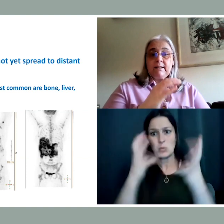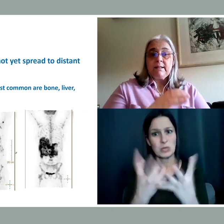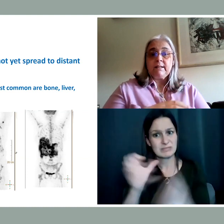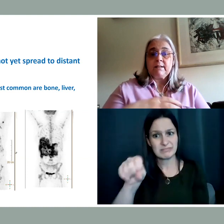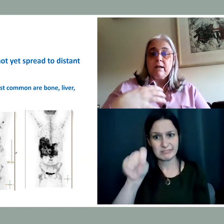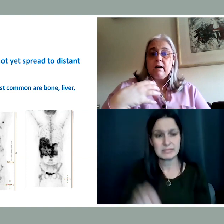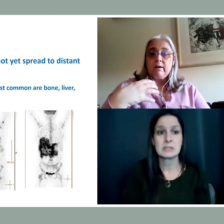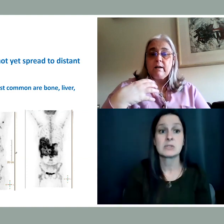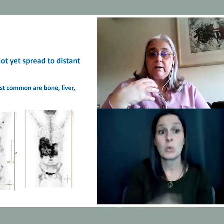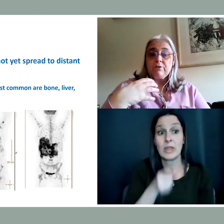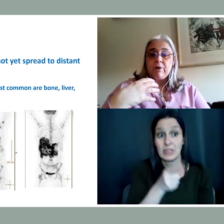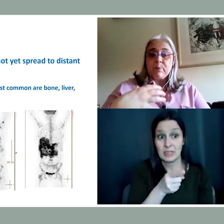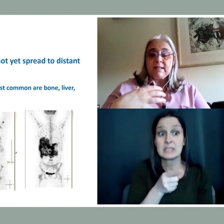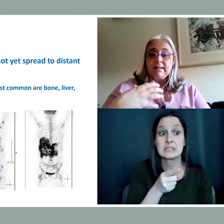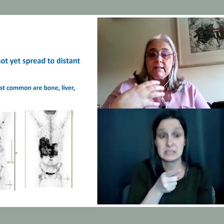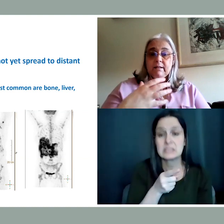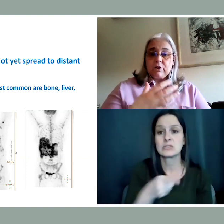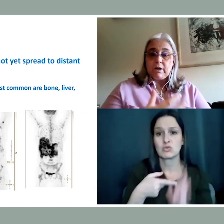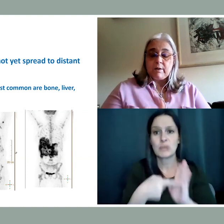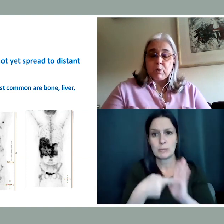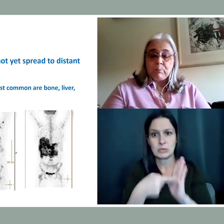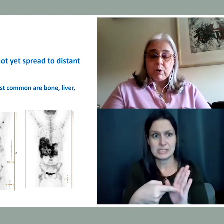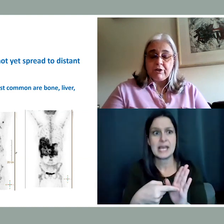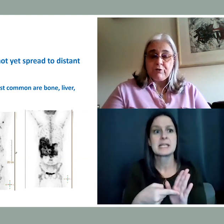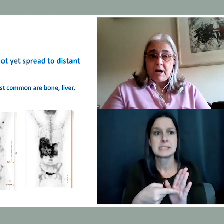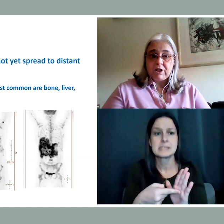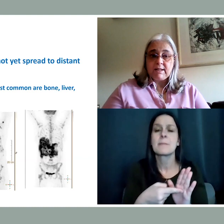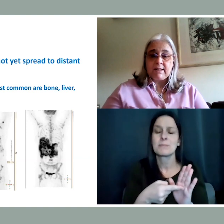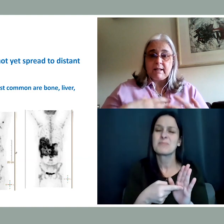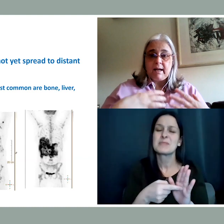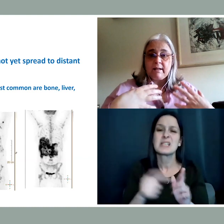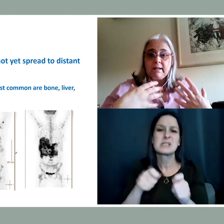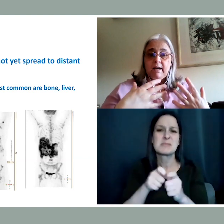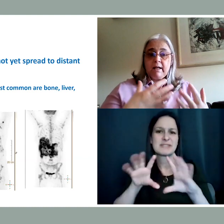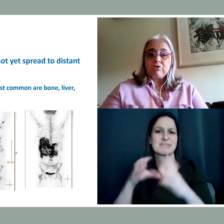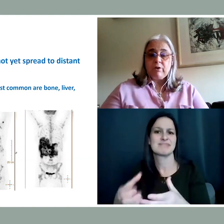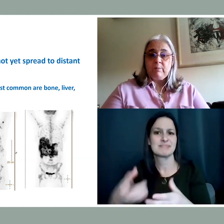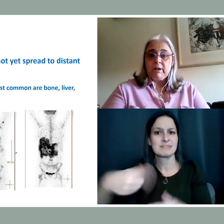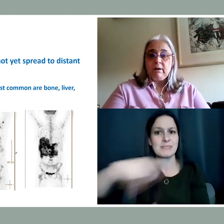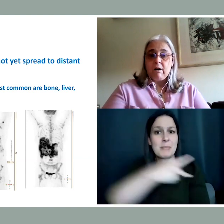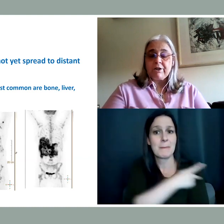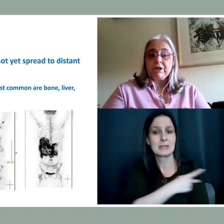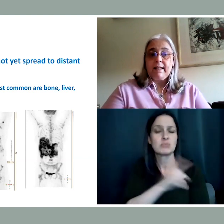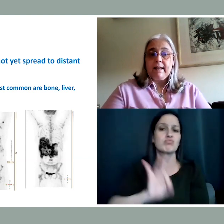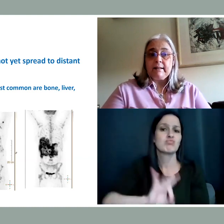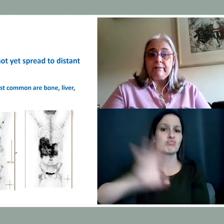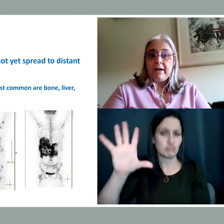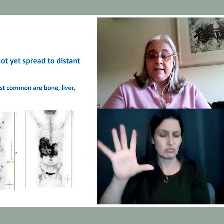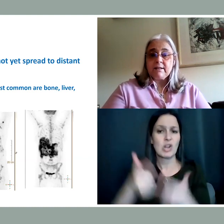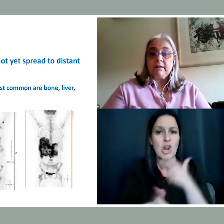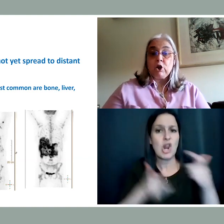So this is it represents a proportion of patients that has extremely large